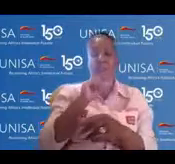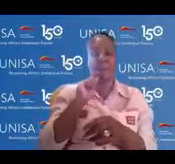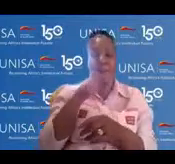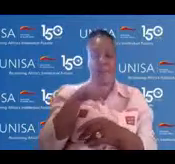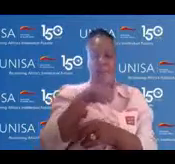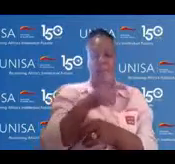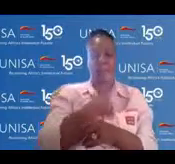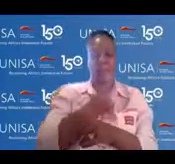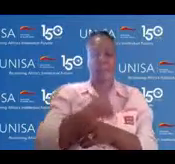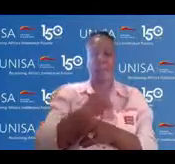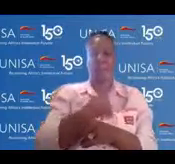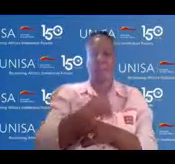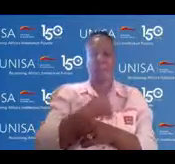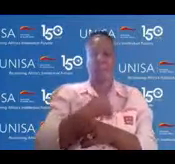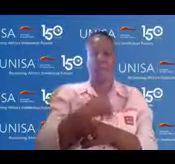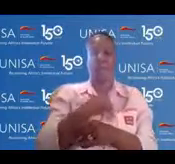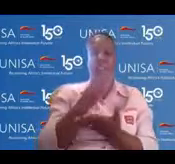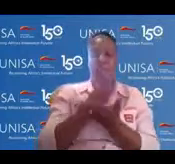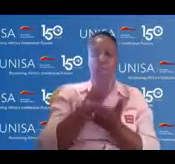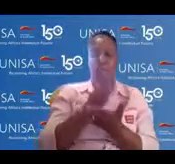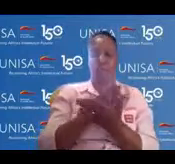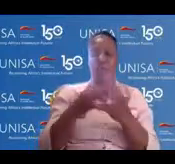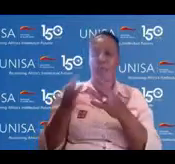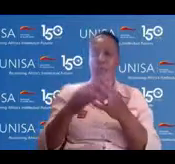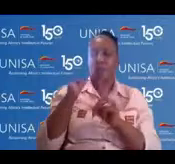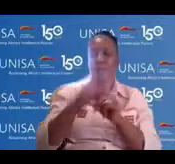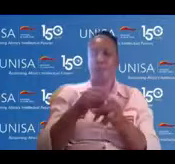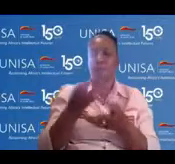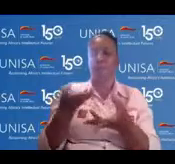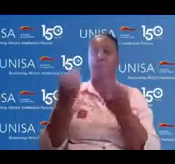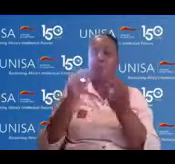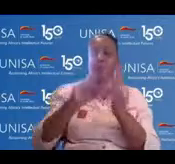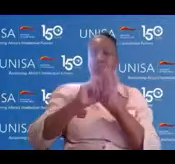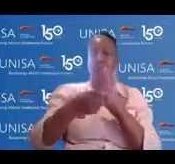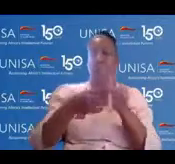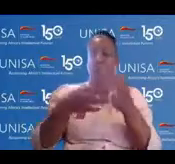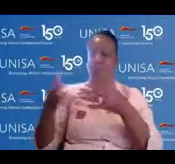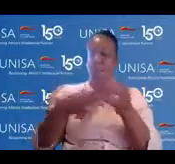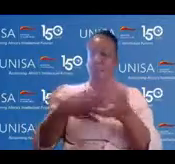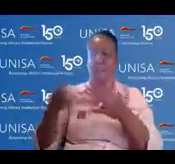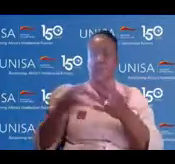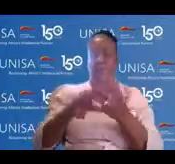real. Anyone can acquire a disability, any form of a disability,